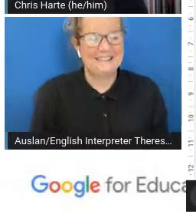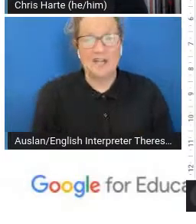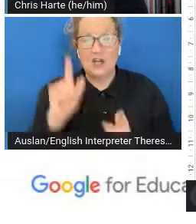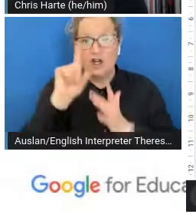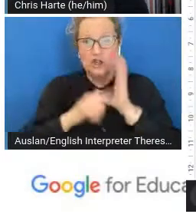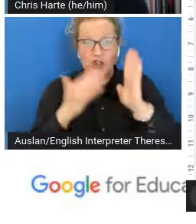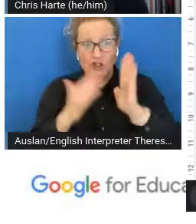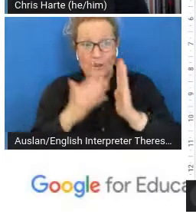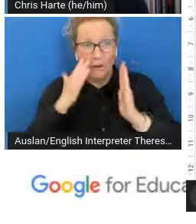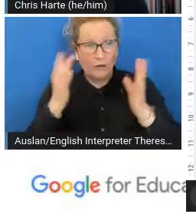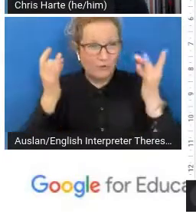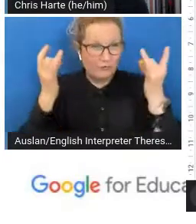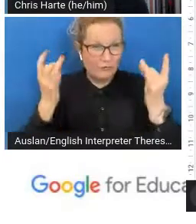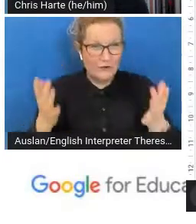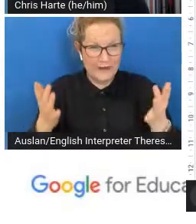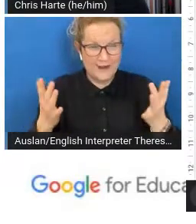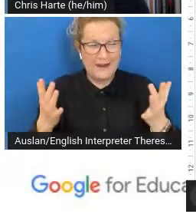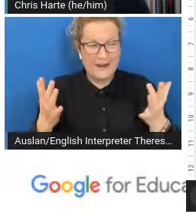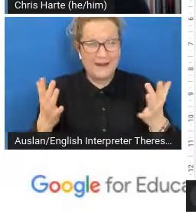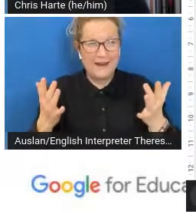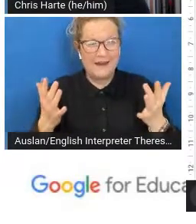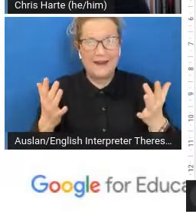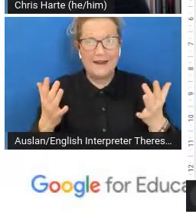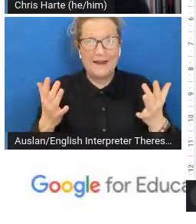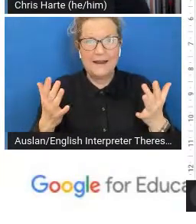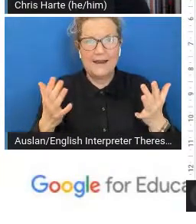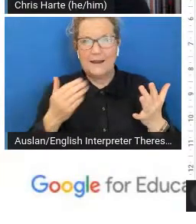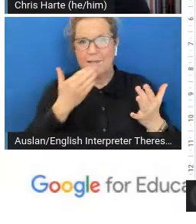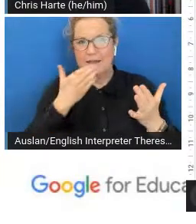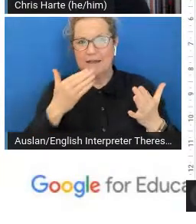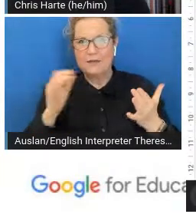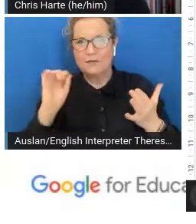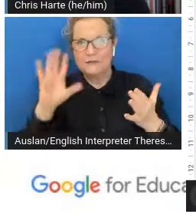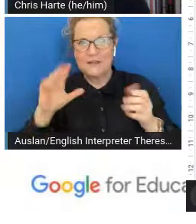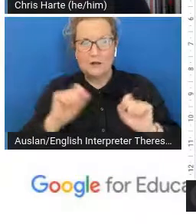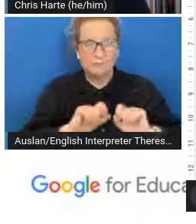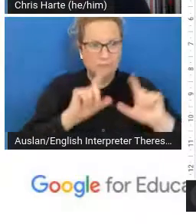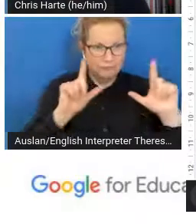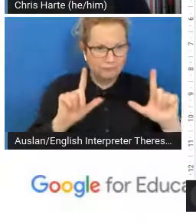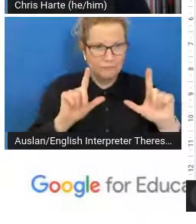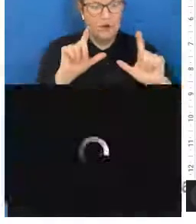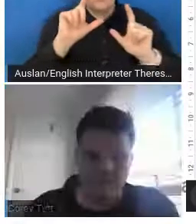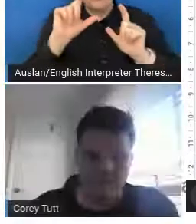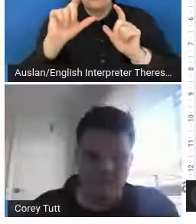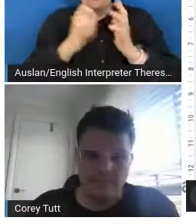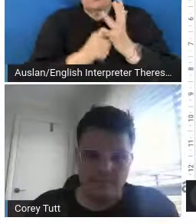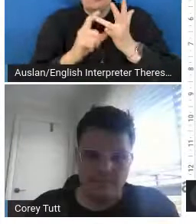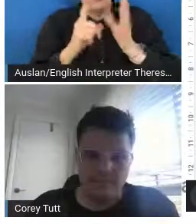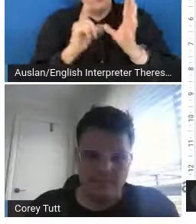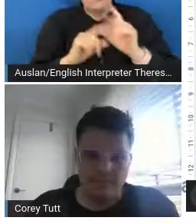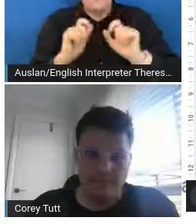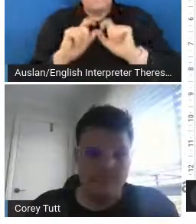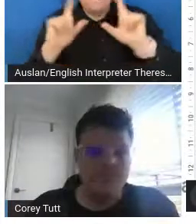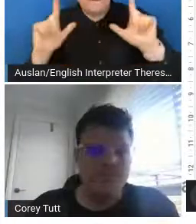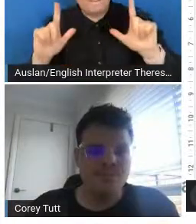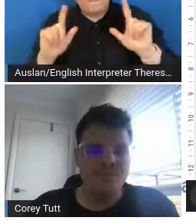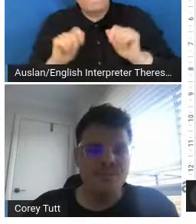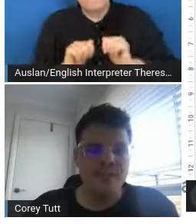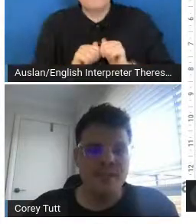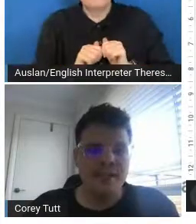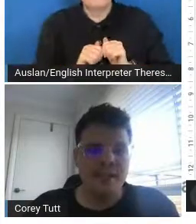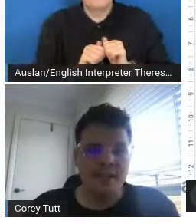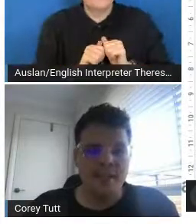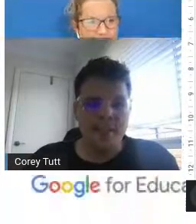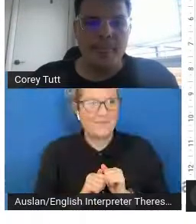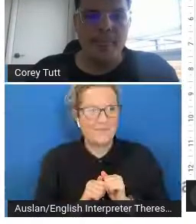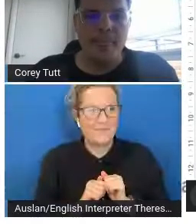ready, what we might do is get you back in and get Corey back in. Corey. And I might just take